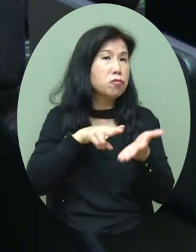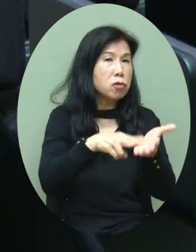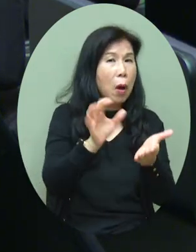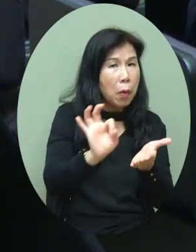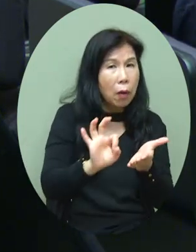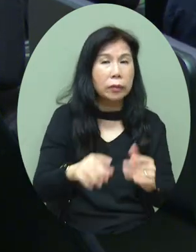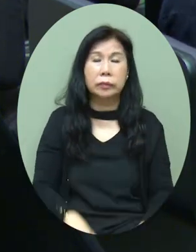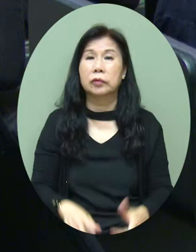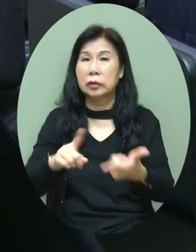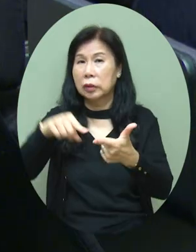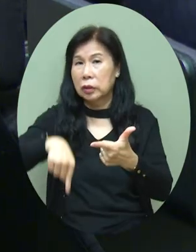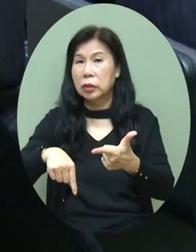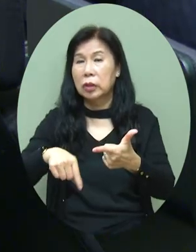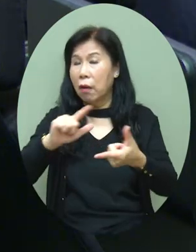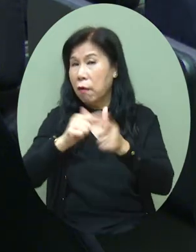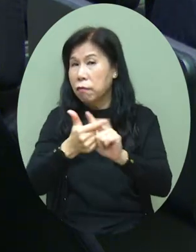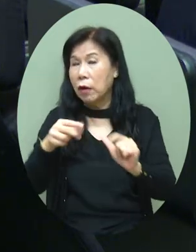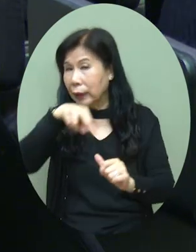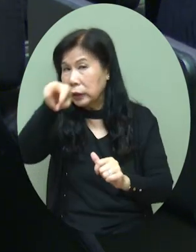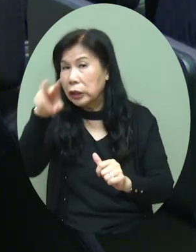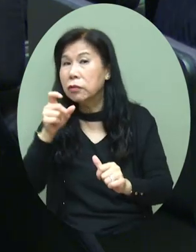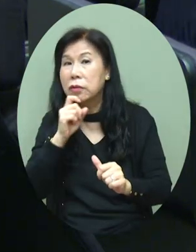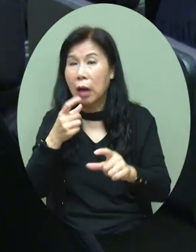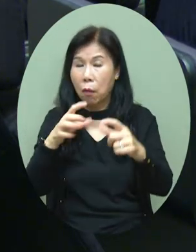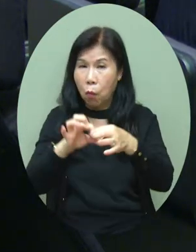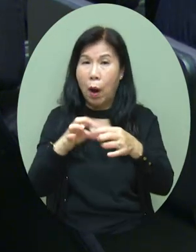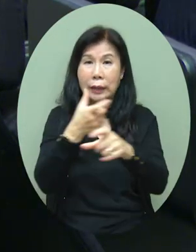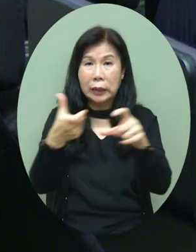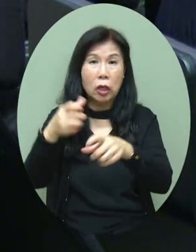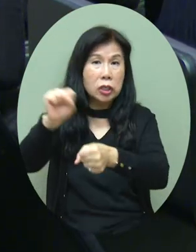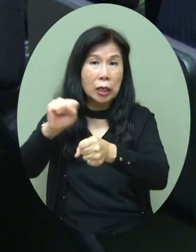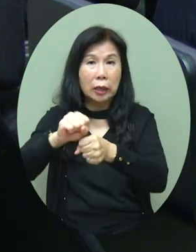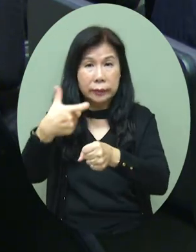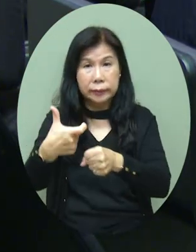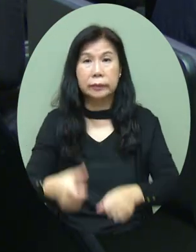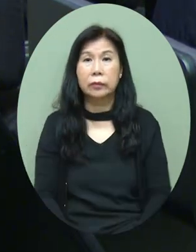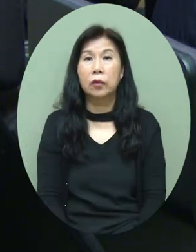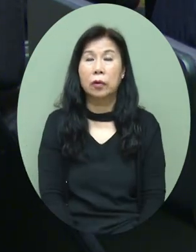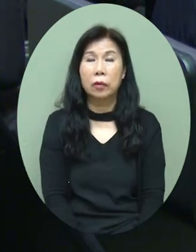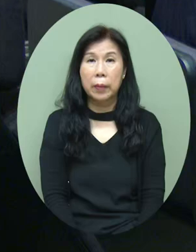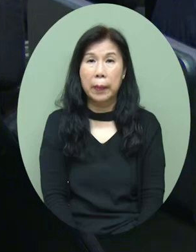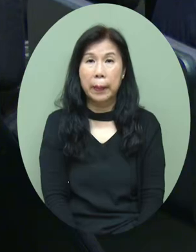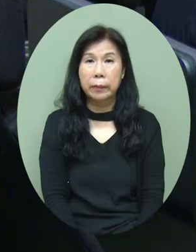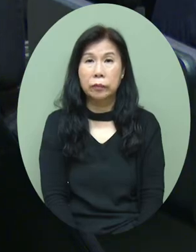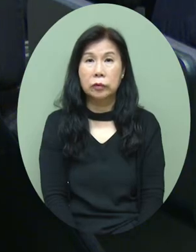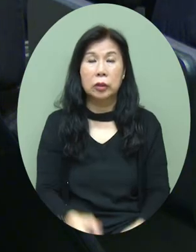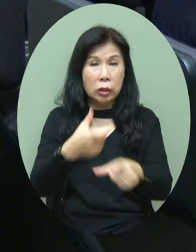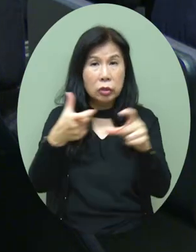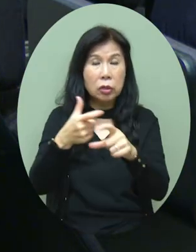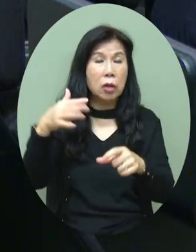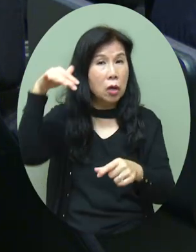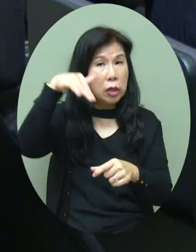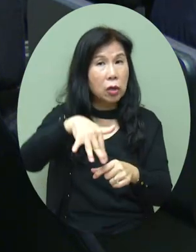itself. This period of the salary adjustment has been subjected to a lot of controversy and a lot of debate. Will the department